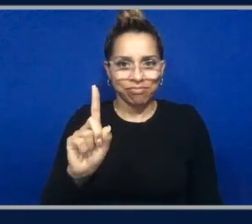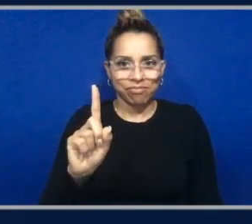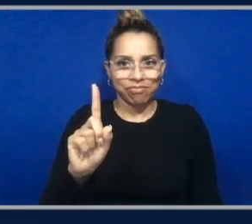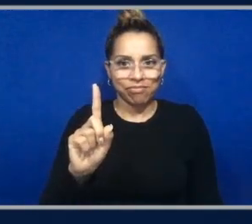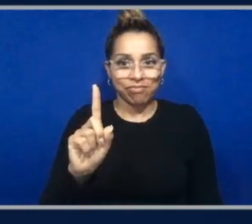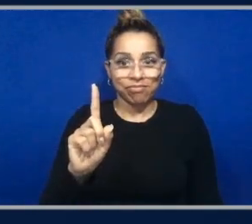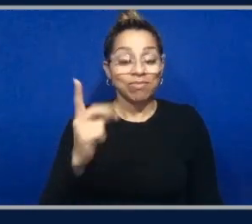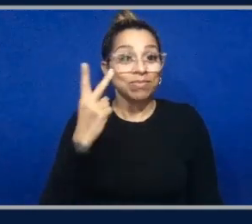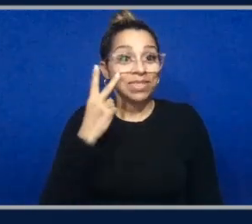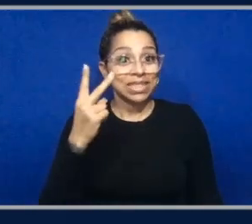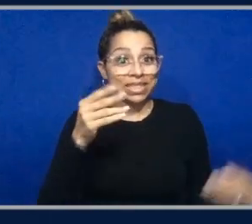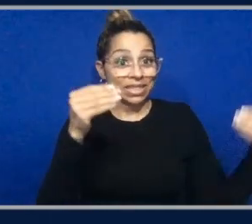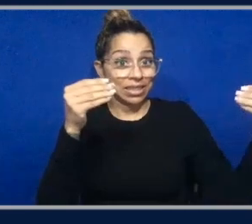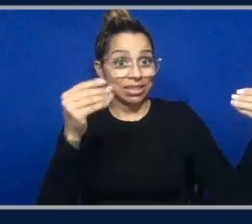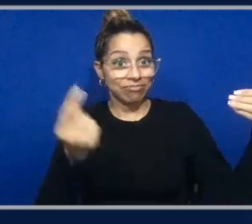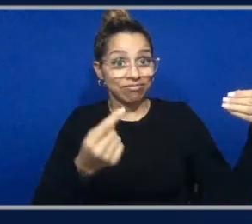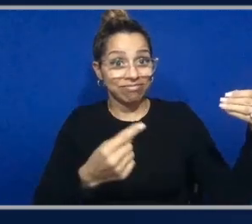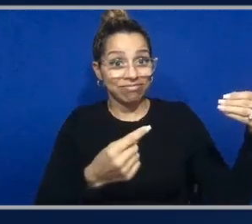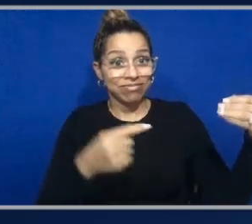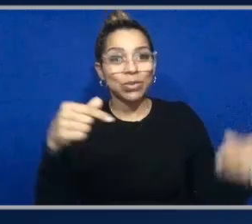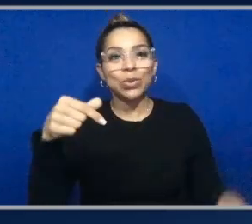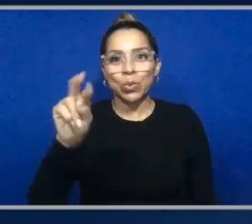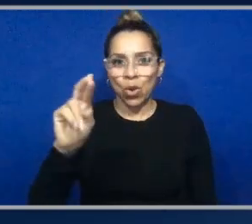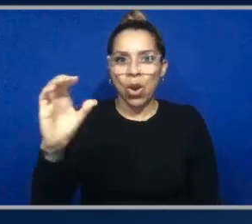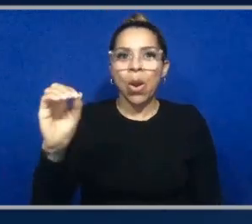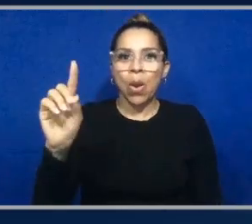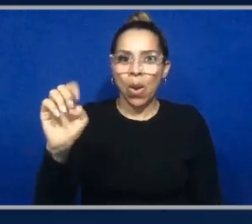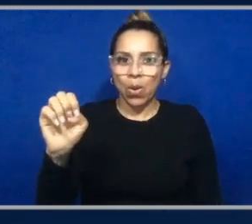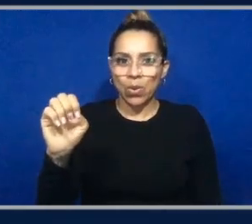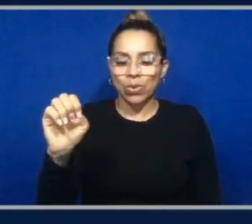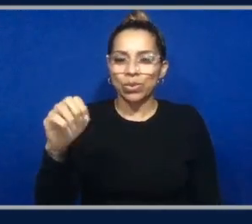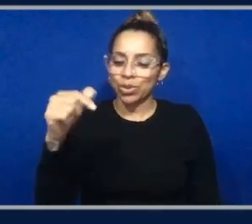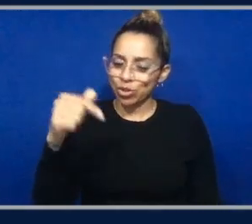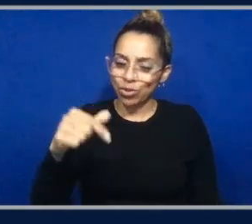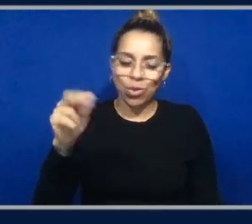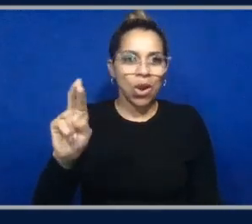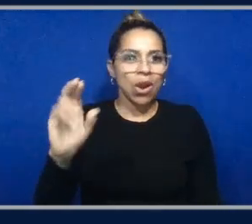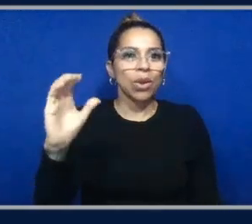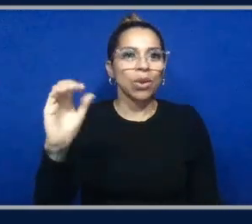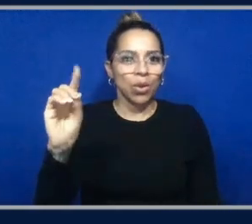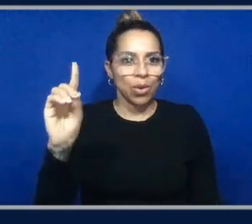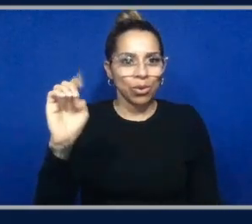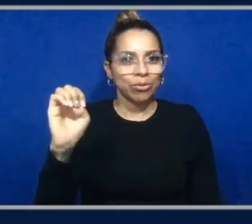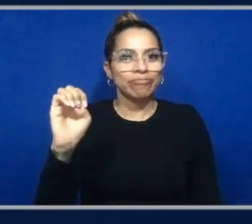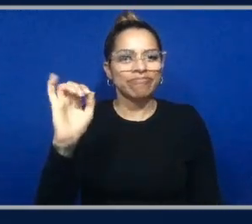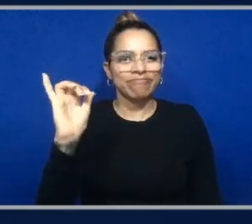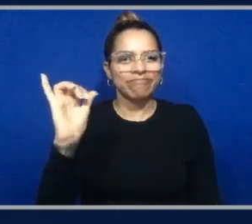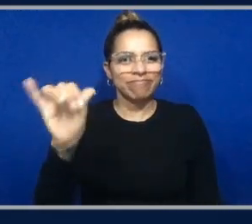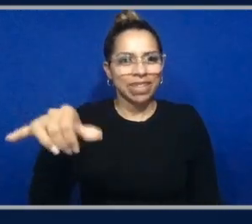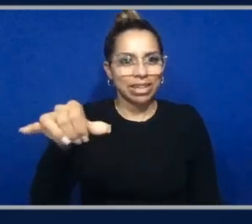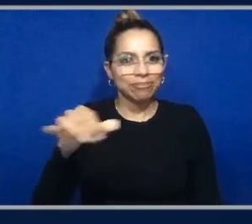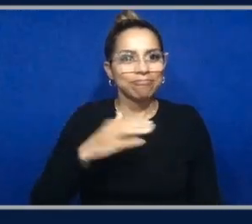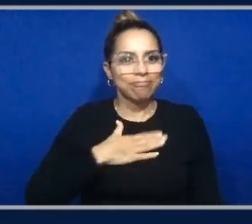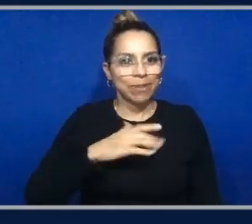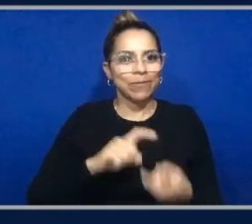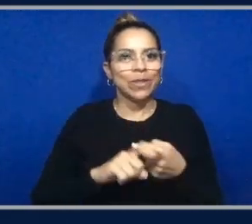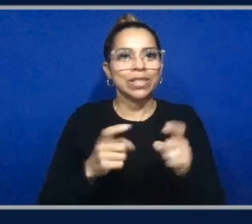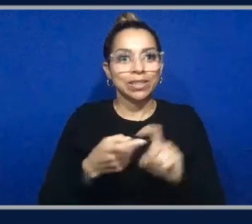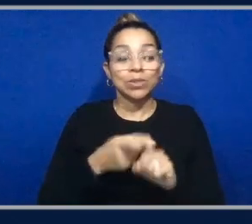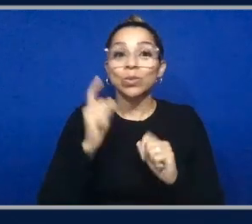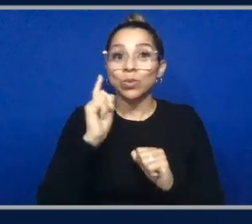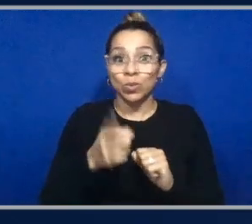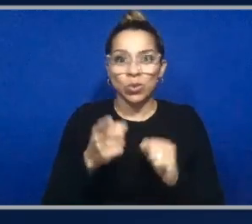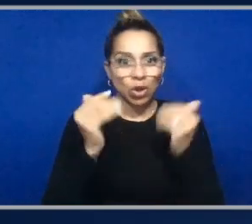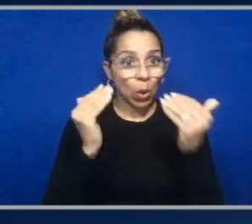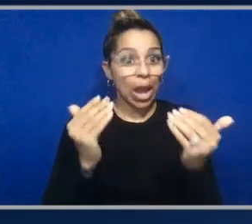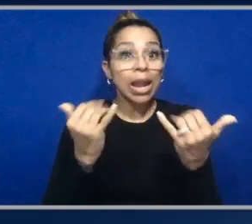This. He printed a QR code. Printed a QR code. This, my friends, is a QR code. You are going to go take out your phone and scan